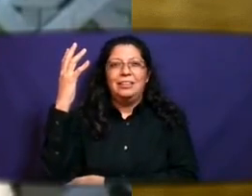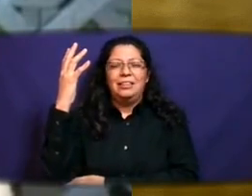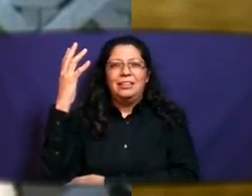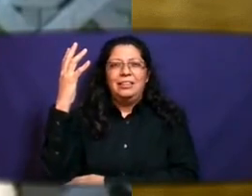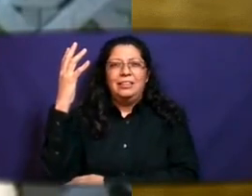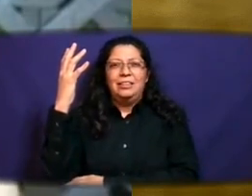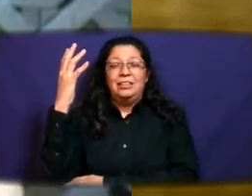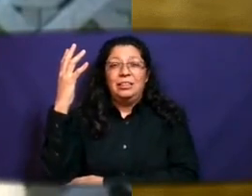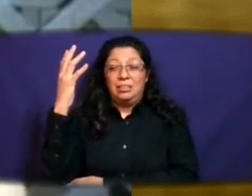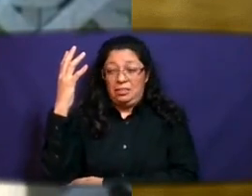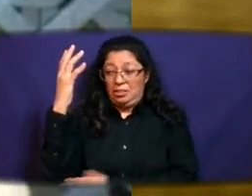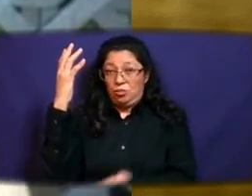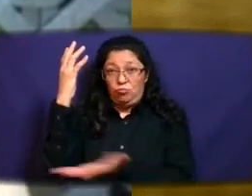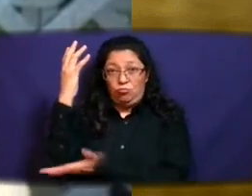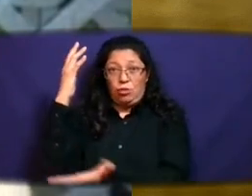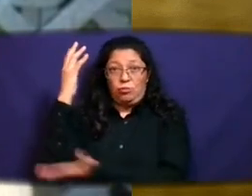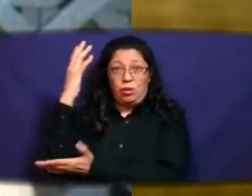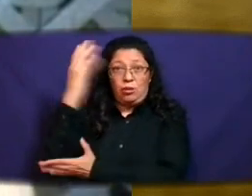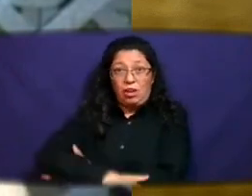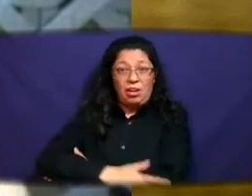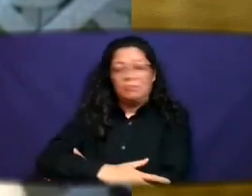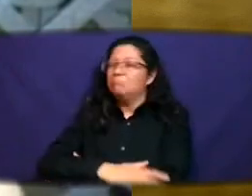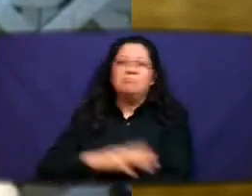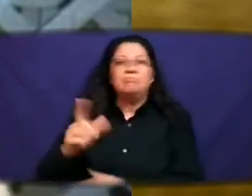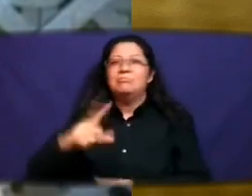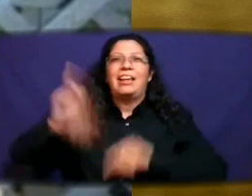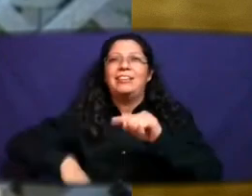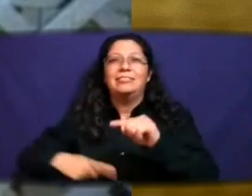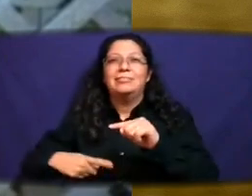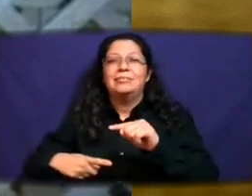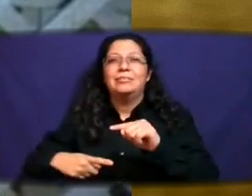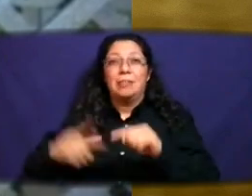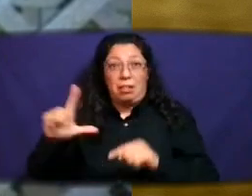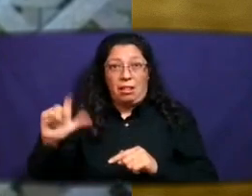It's illegal to kill walnut trees in Los Angeles.